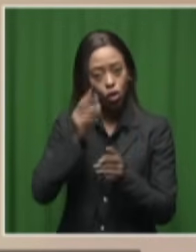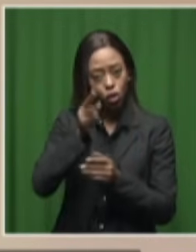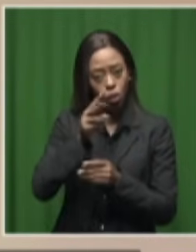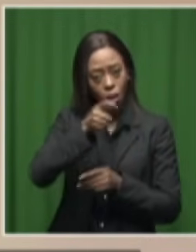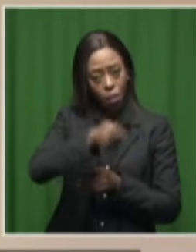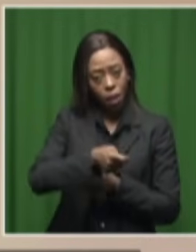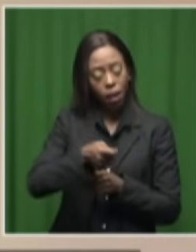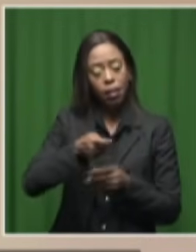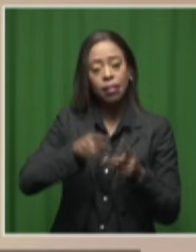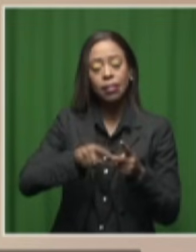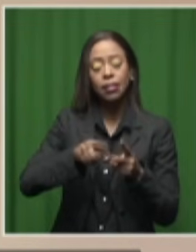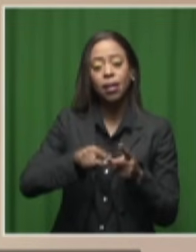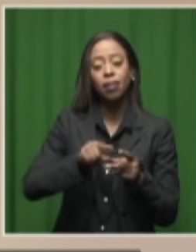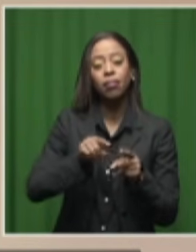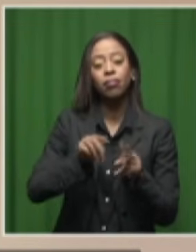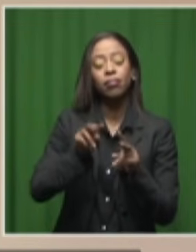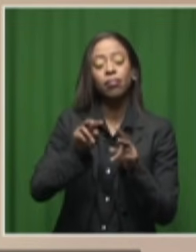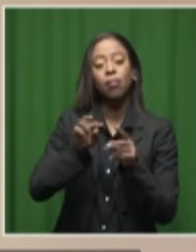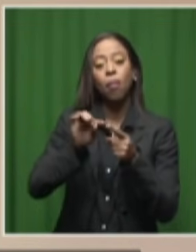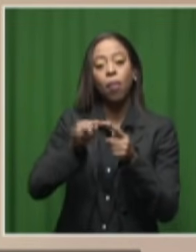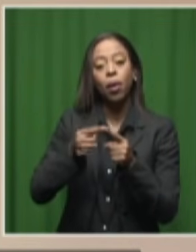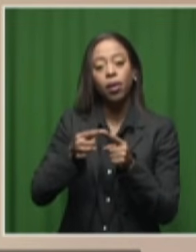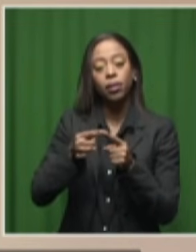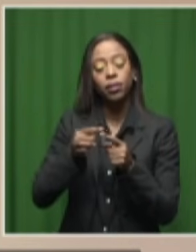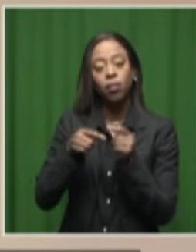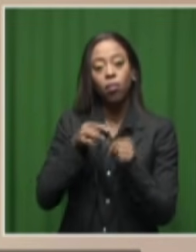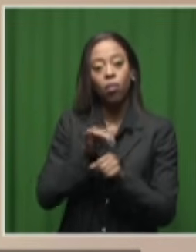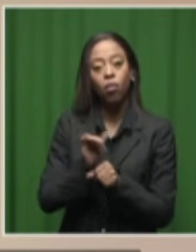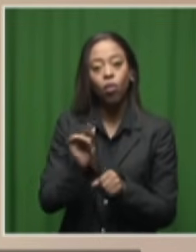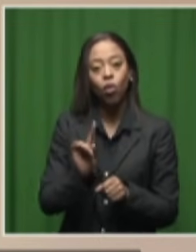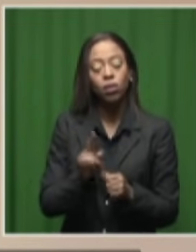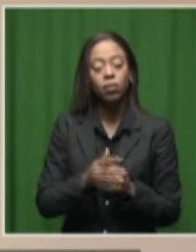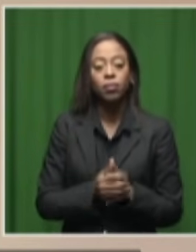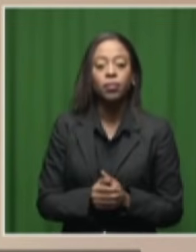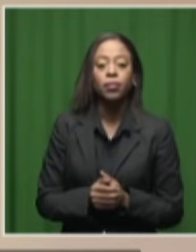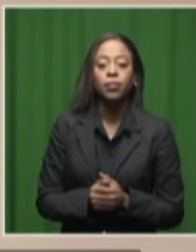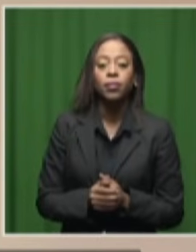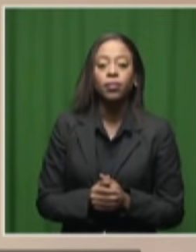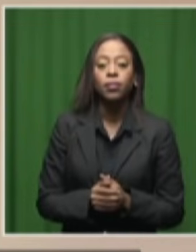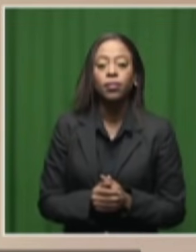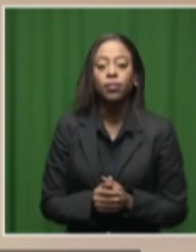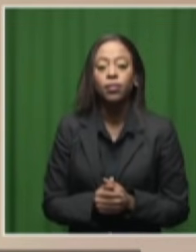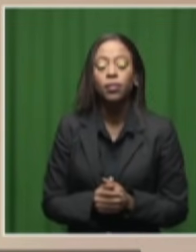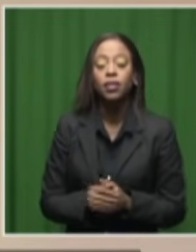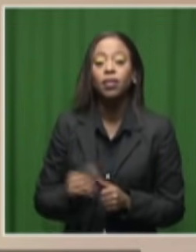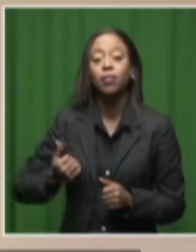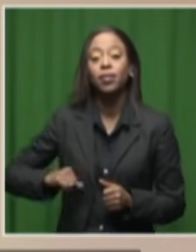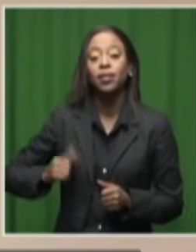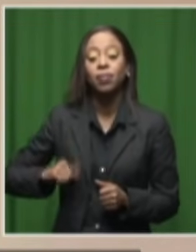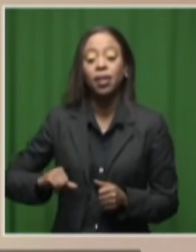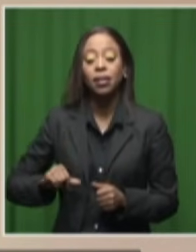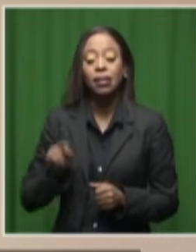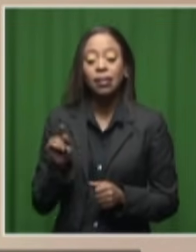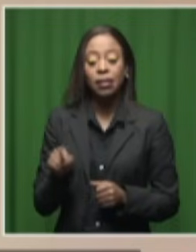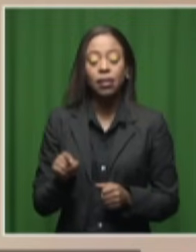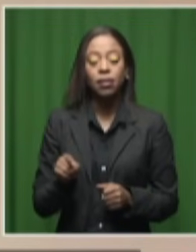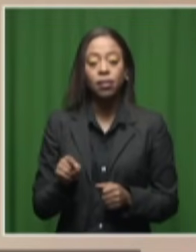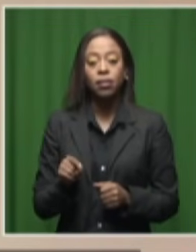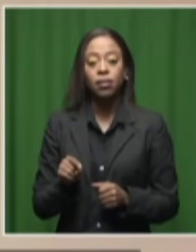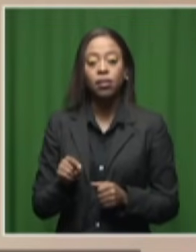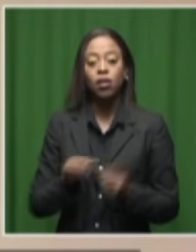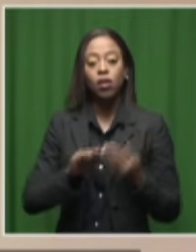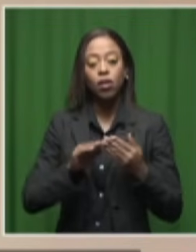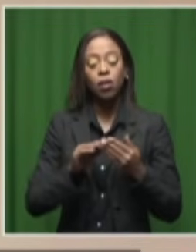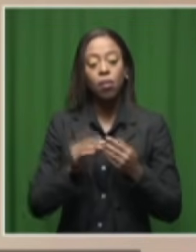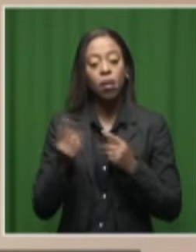The second element of that is that the municipality must go to the